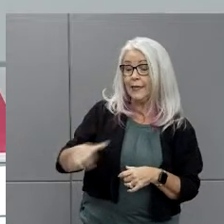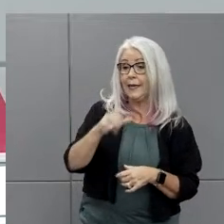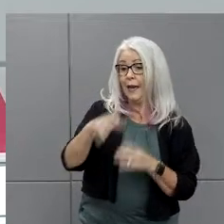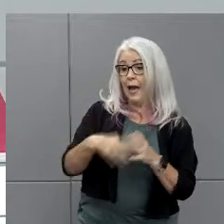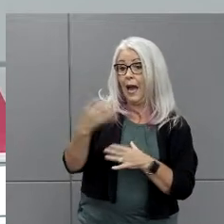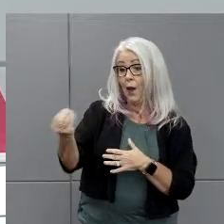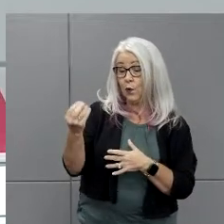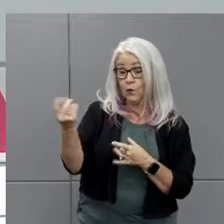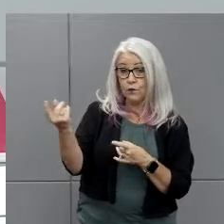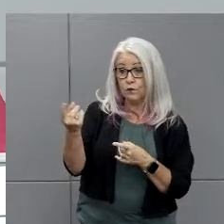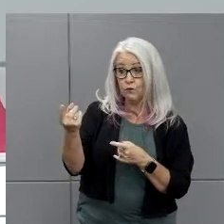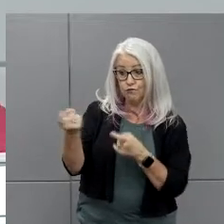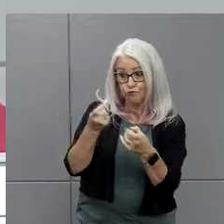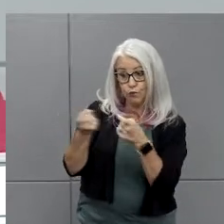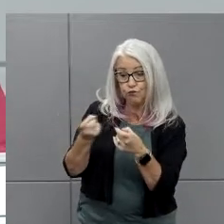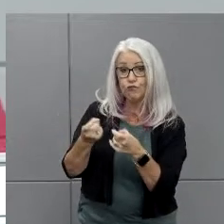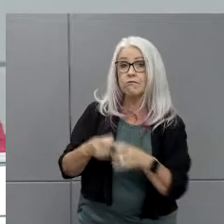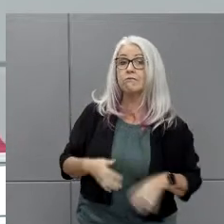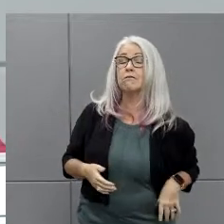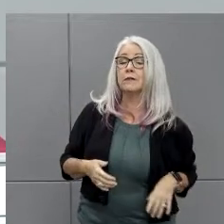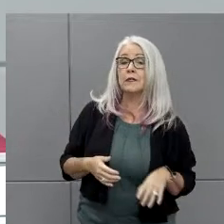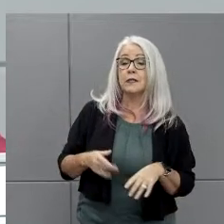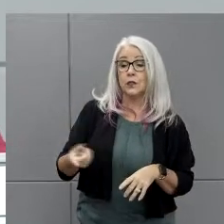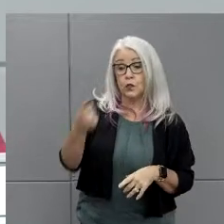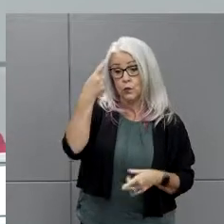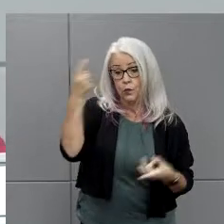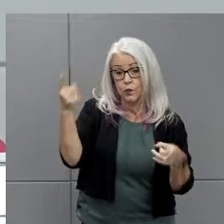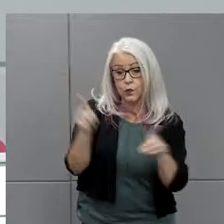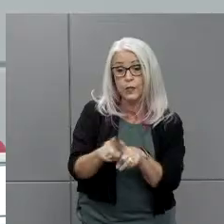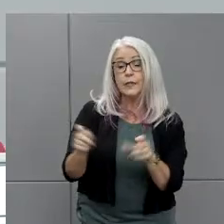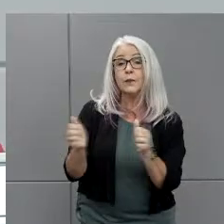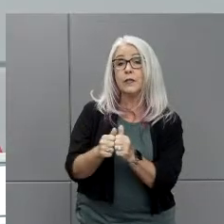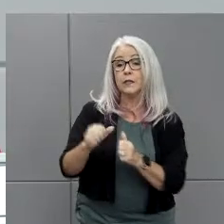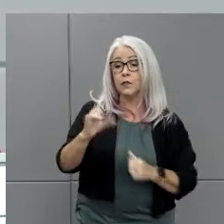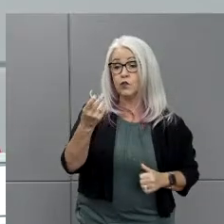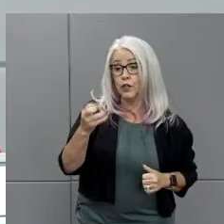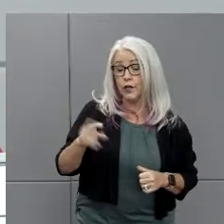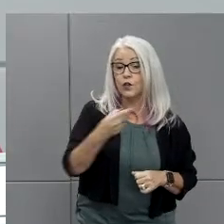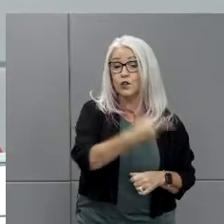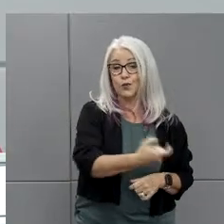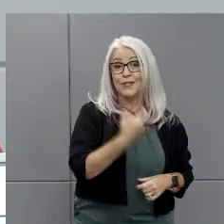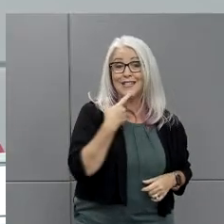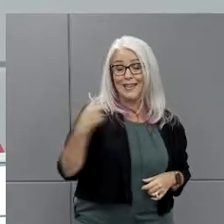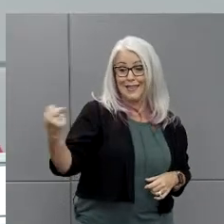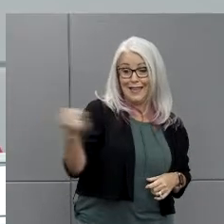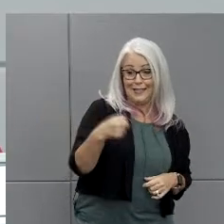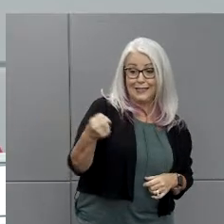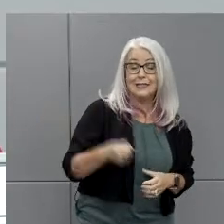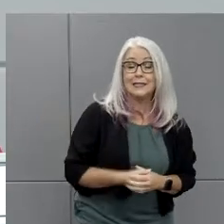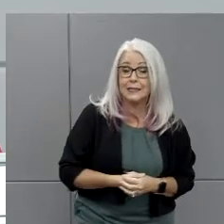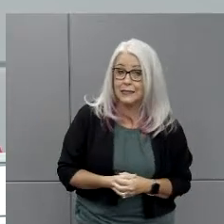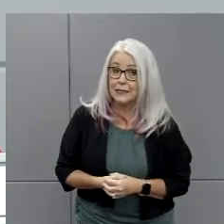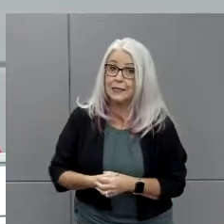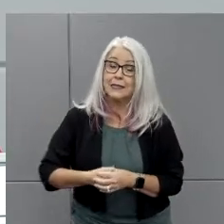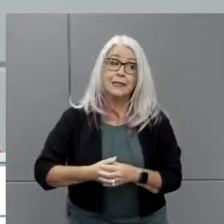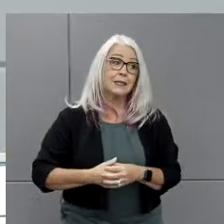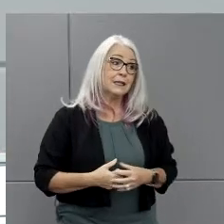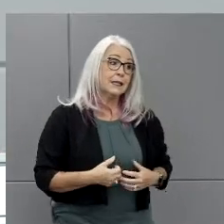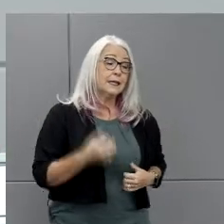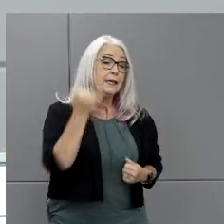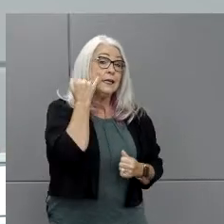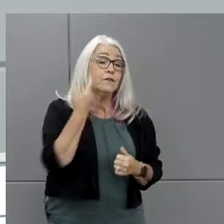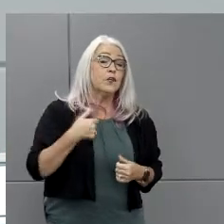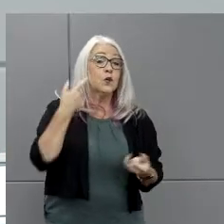order, and you agree with the chair, you would vote yes. And if you agree